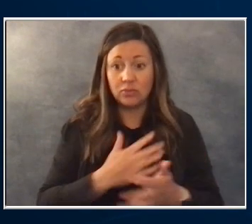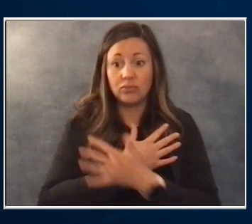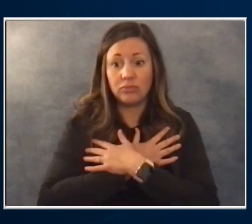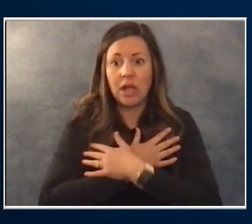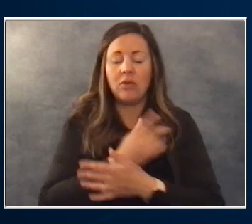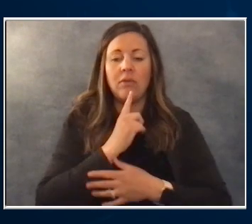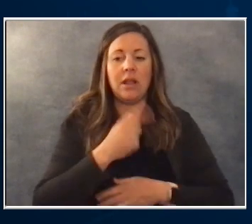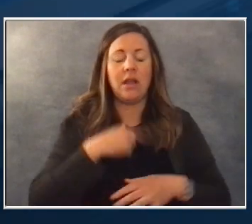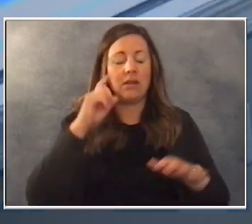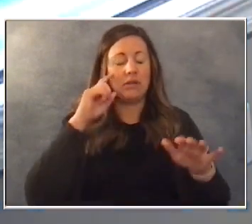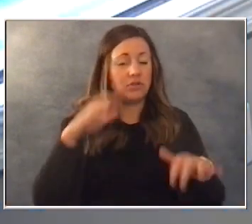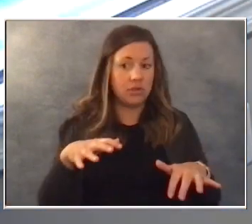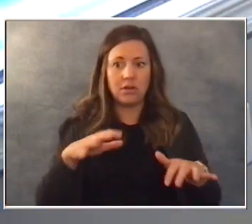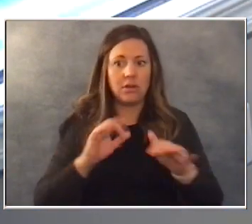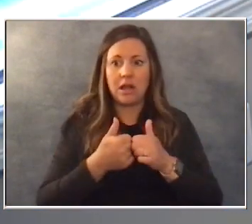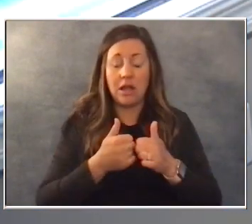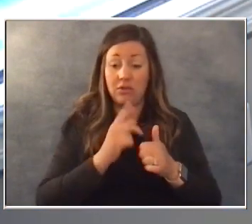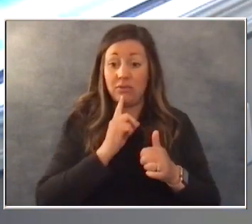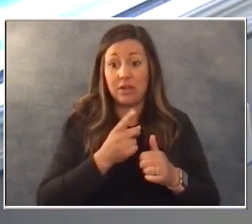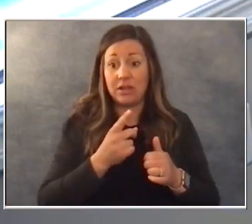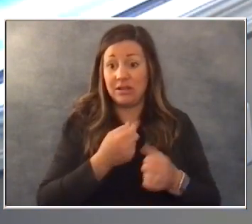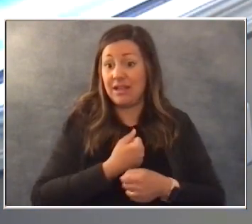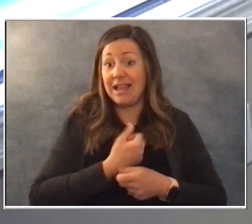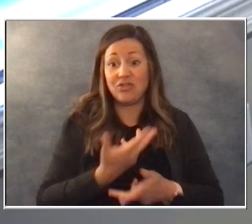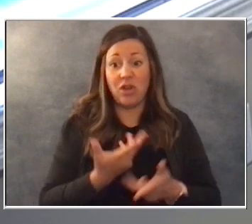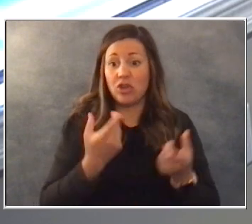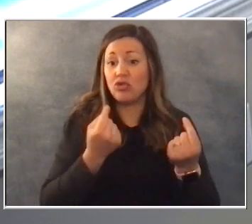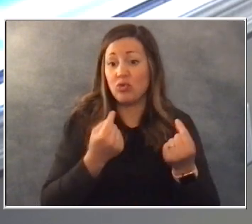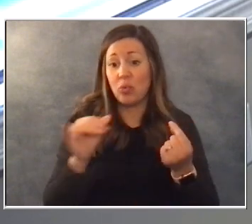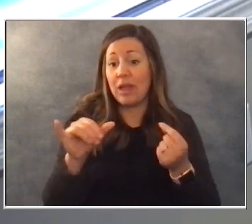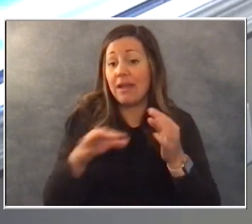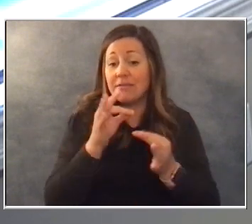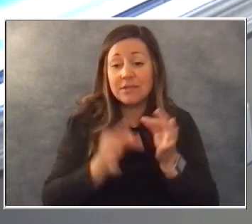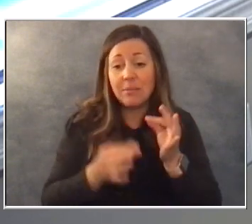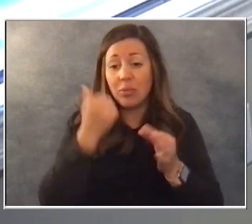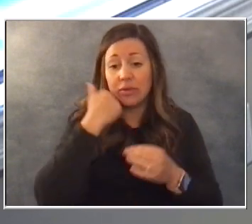by how exhausted I was to do simple daily tasks.